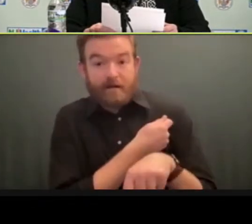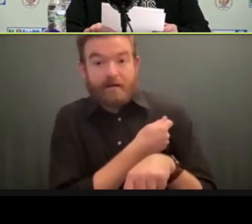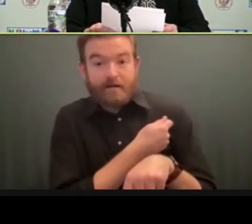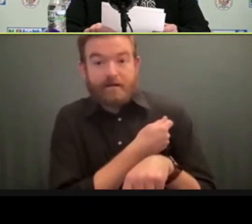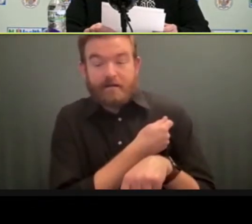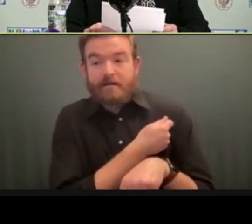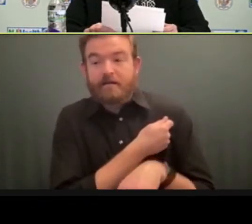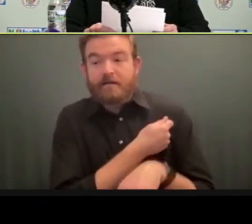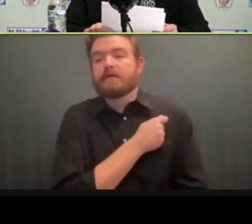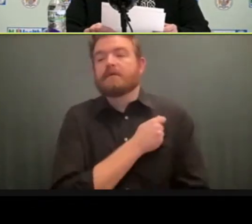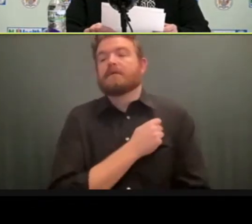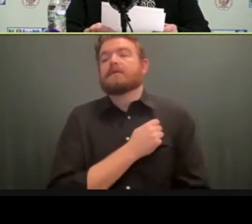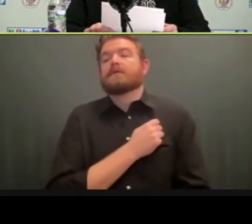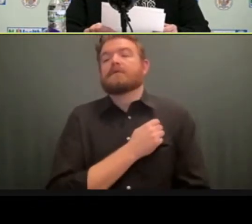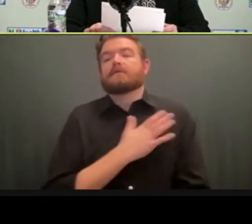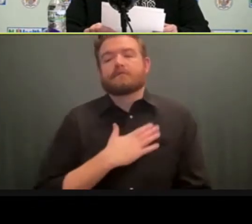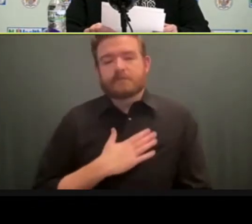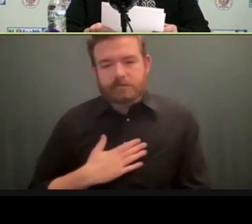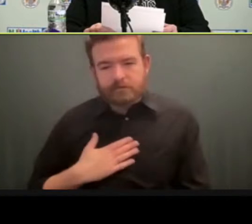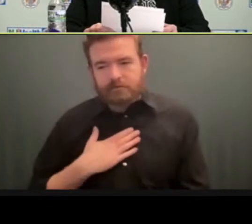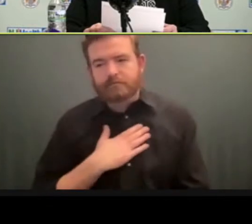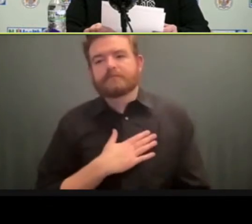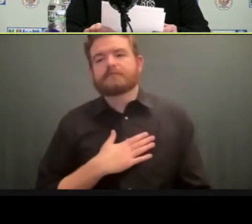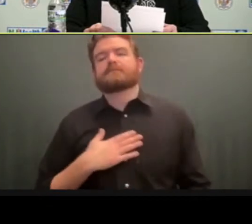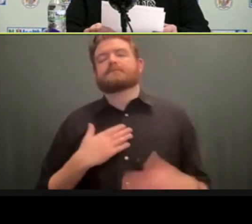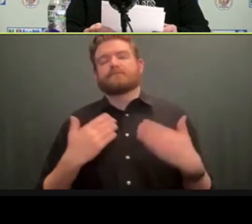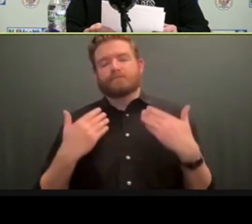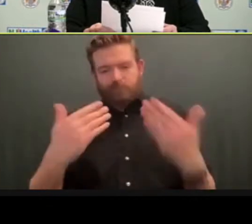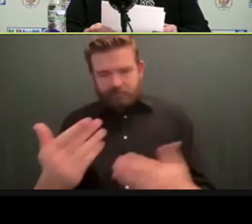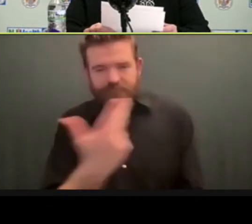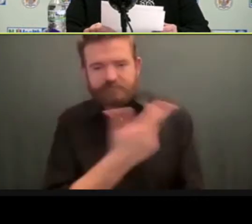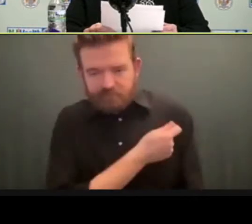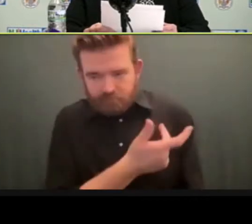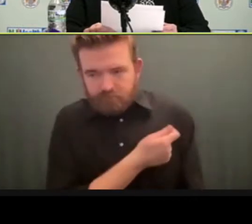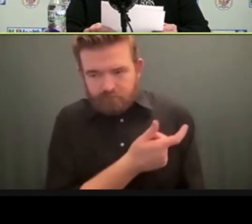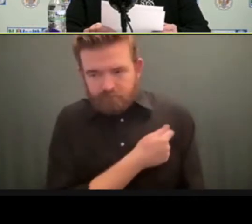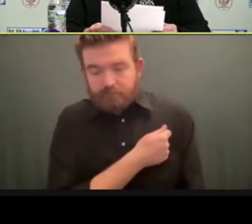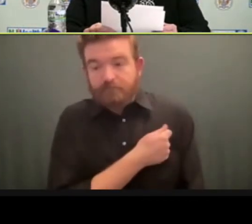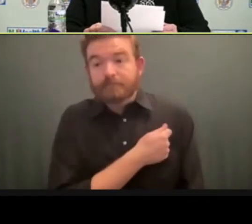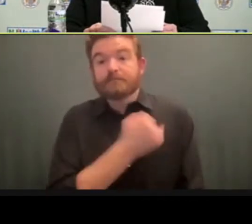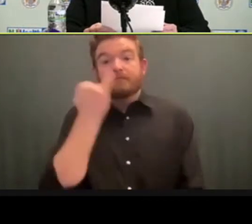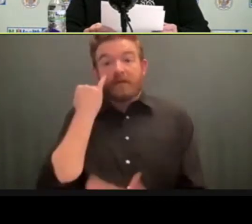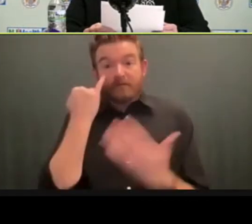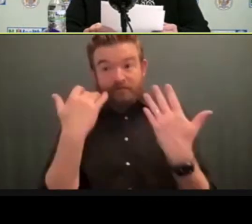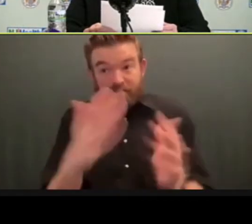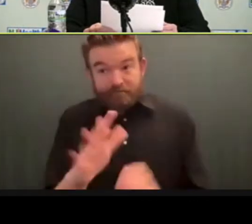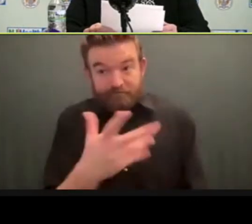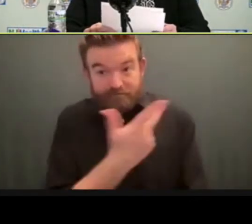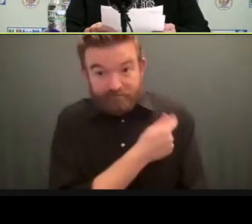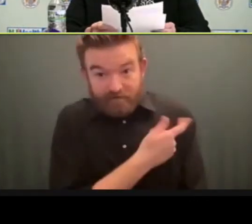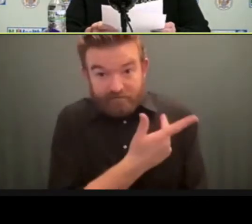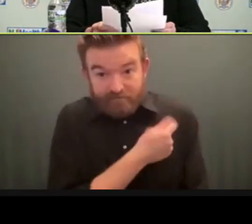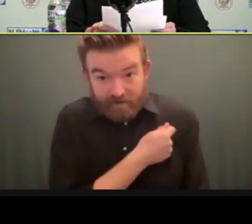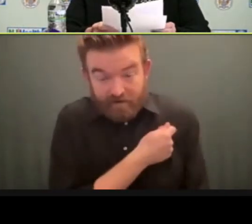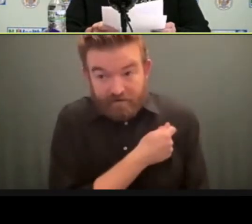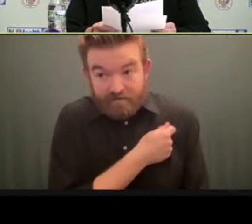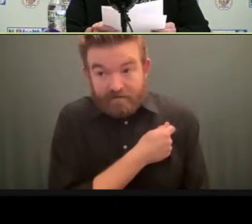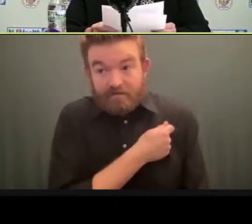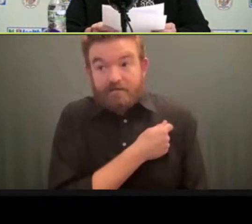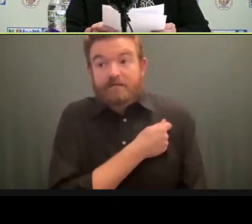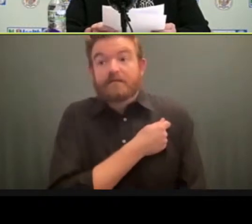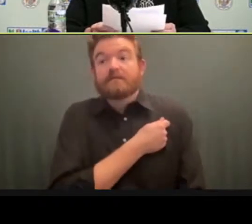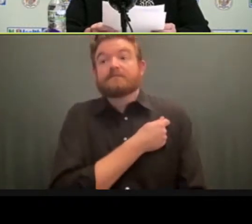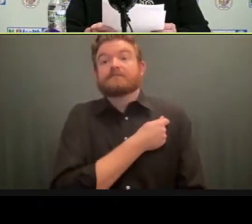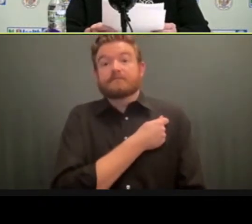get vaccinated if you haven't done so. If you have gotten the primary vaccine series at least 5